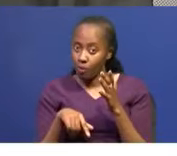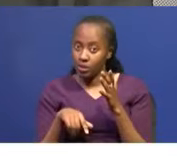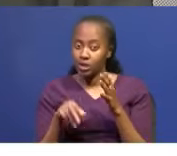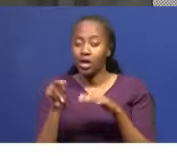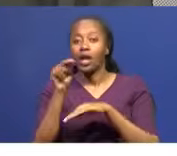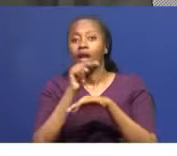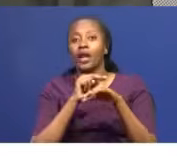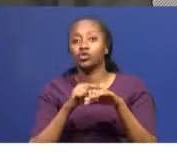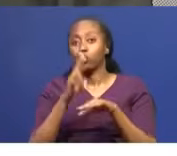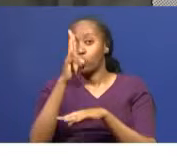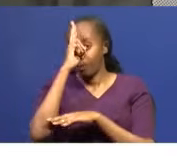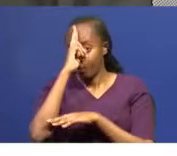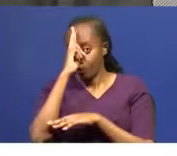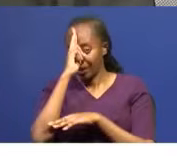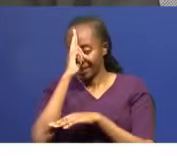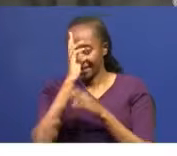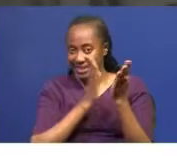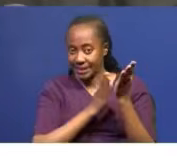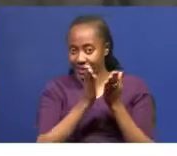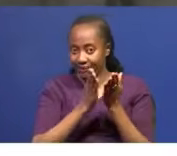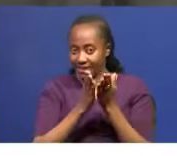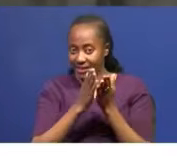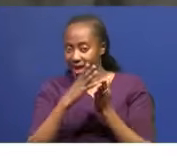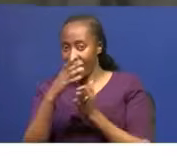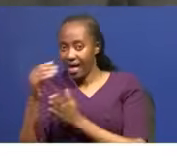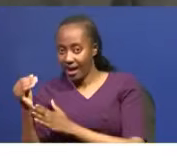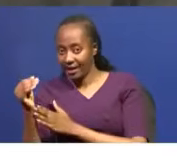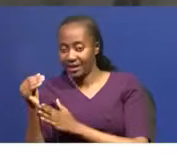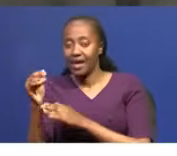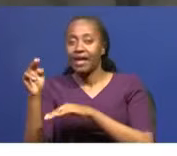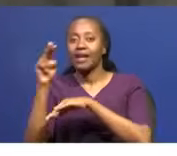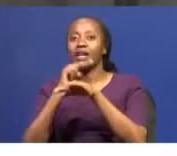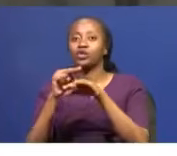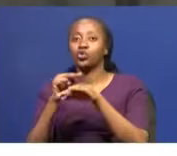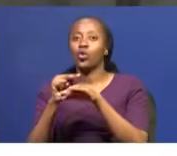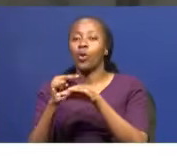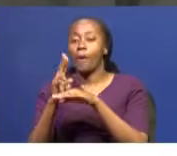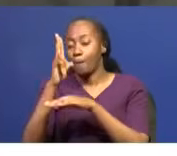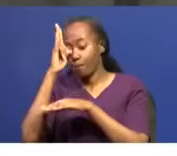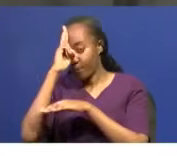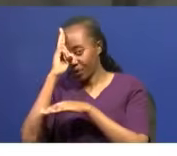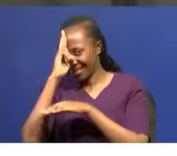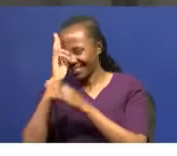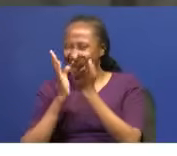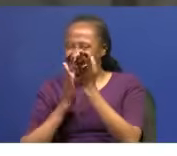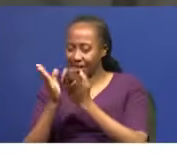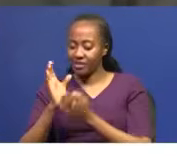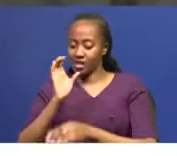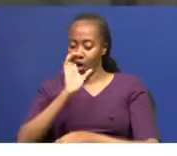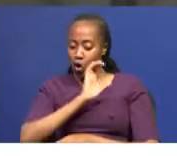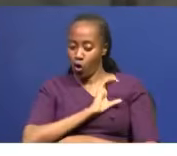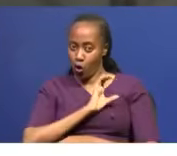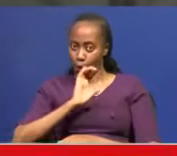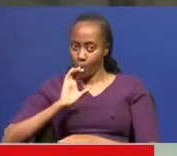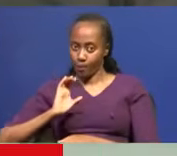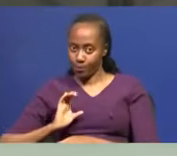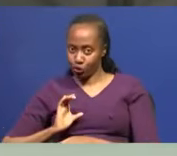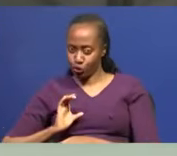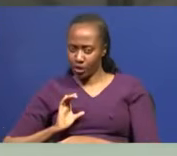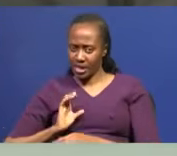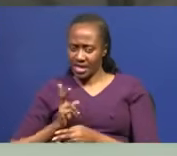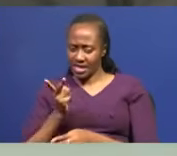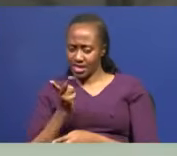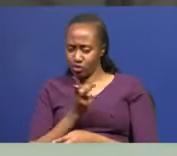National Police Service and the National Police Service Commission. Now that stalemate